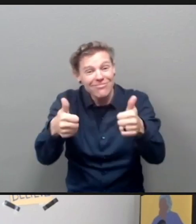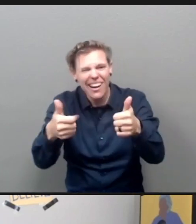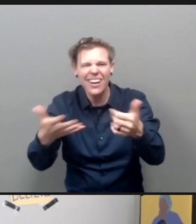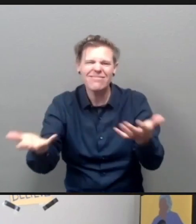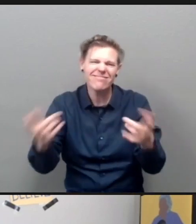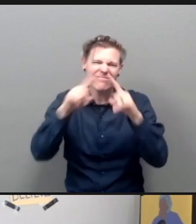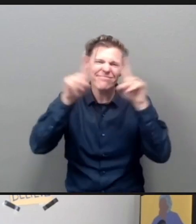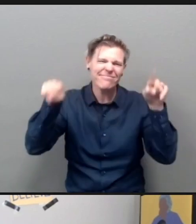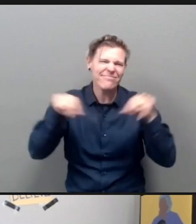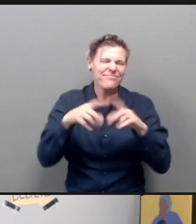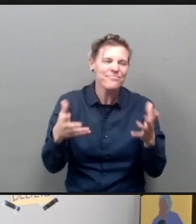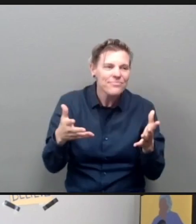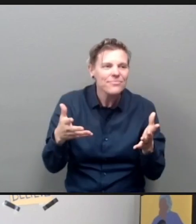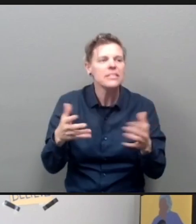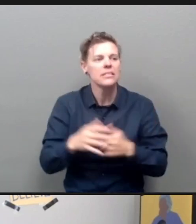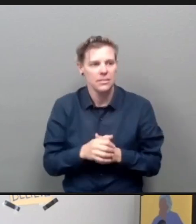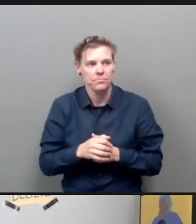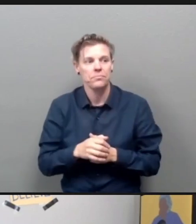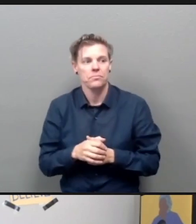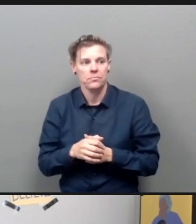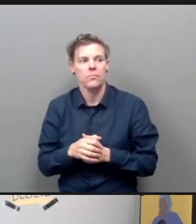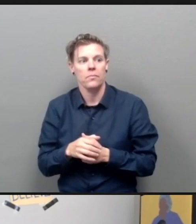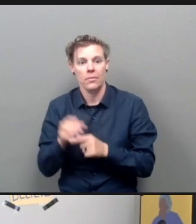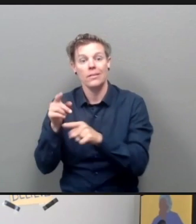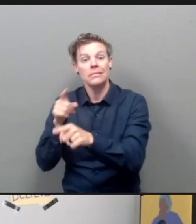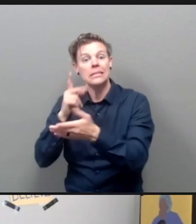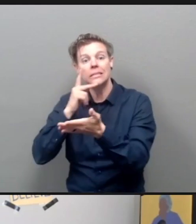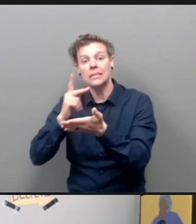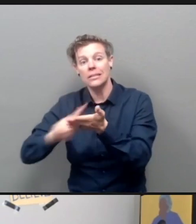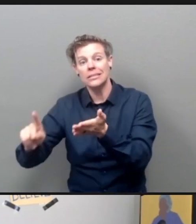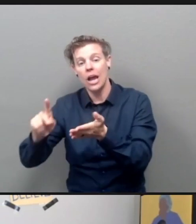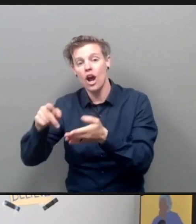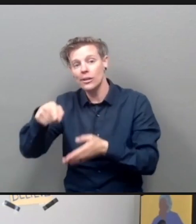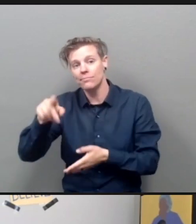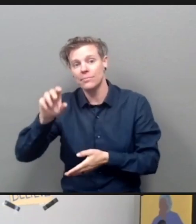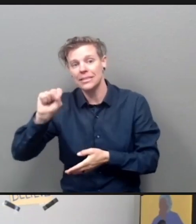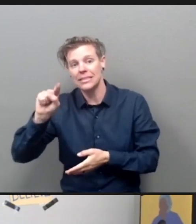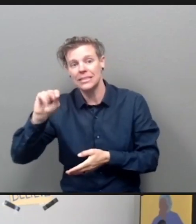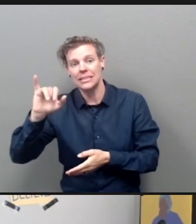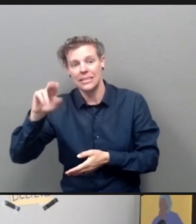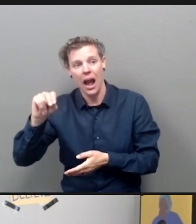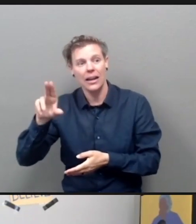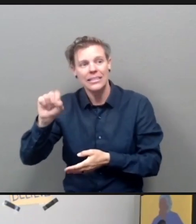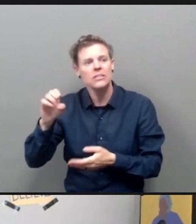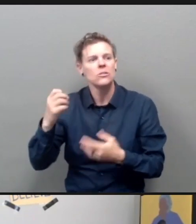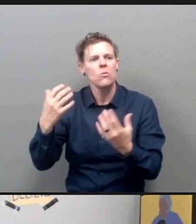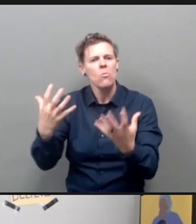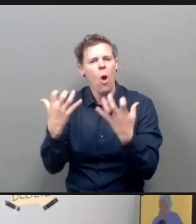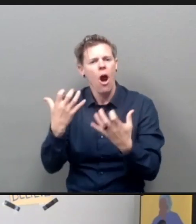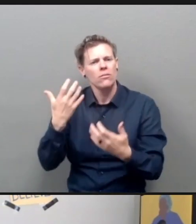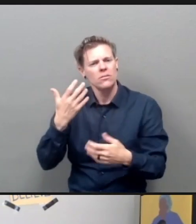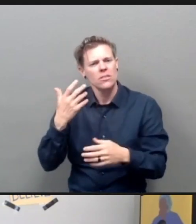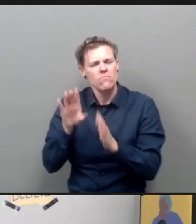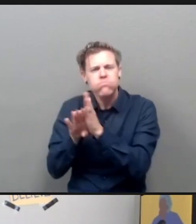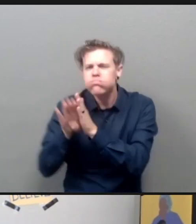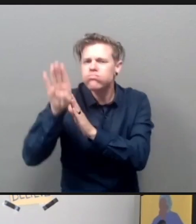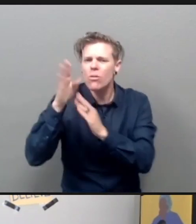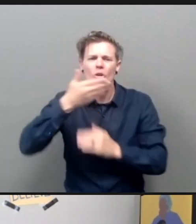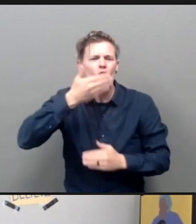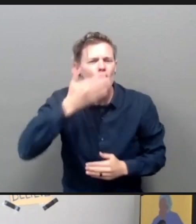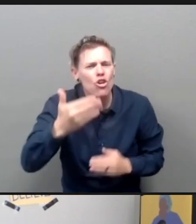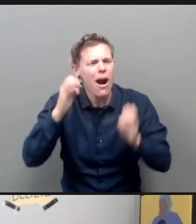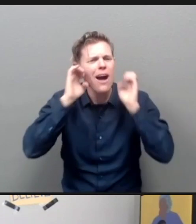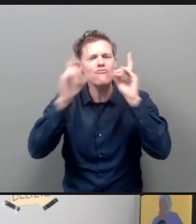New Mexico kids and stay within that margin of safety that we absolutely insist on to ensure that kids can learn